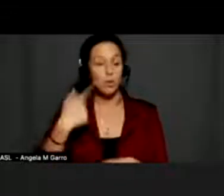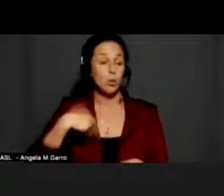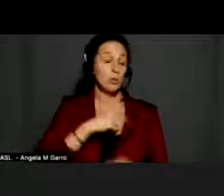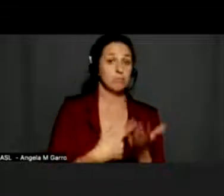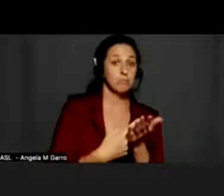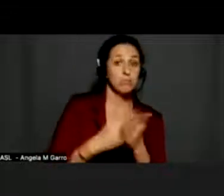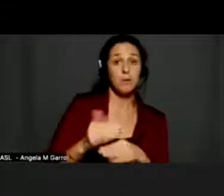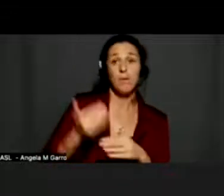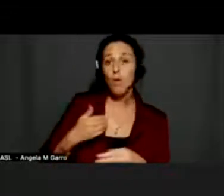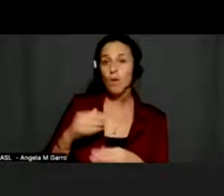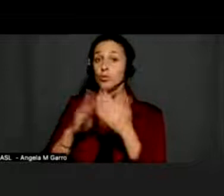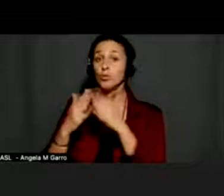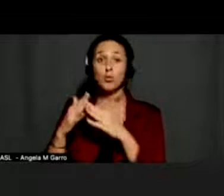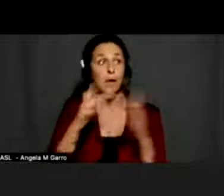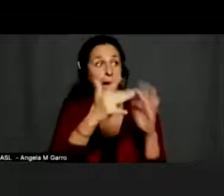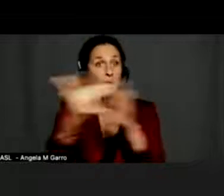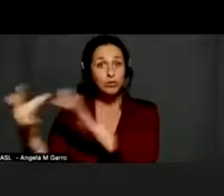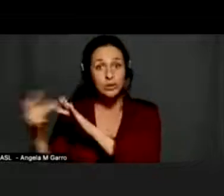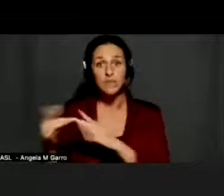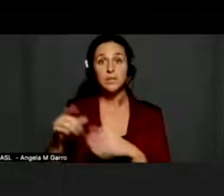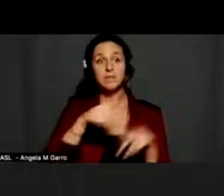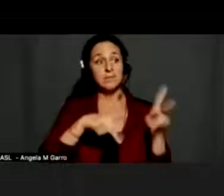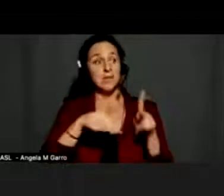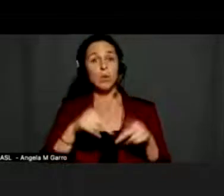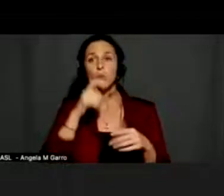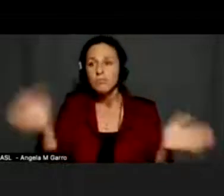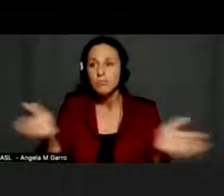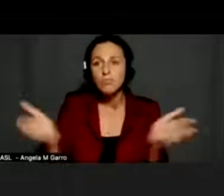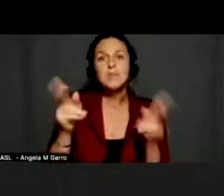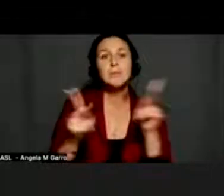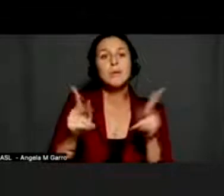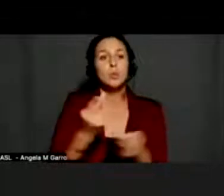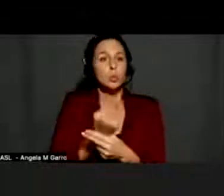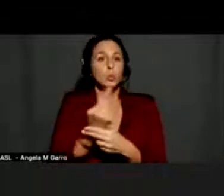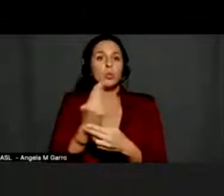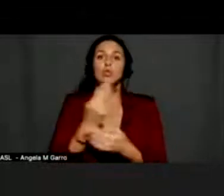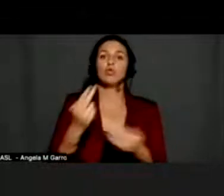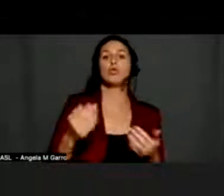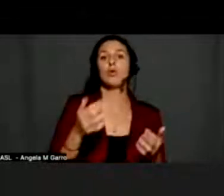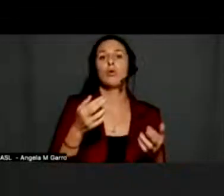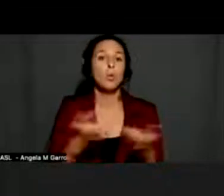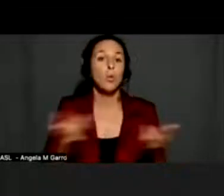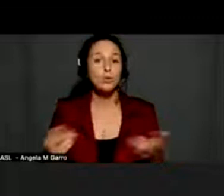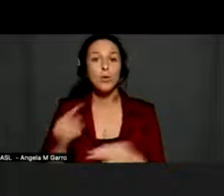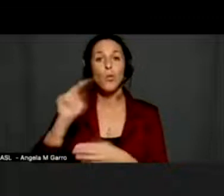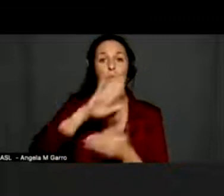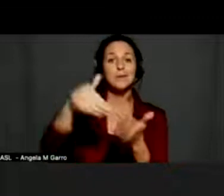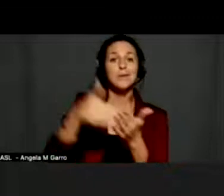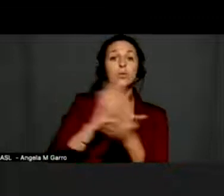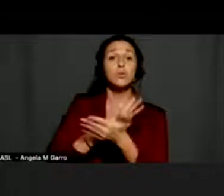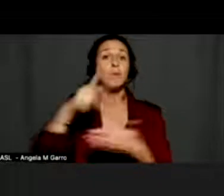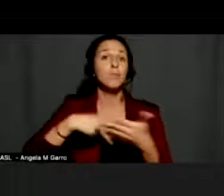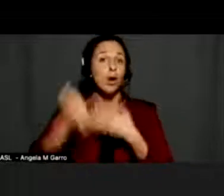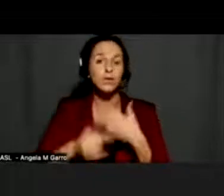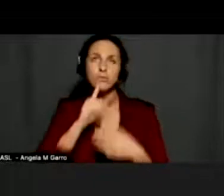community outreach folks that are trying to encourage parents to use those resources. The North Central School Project, which is really exciting,